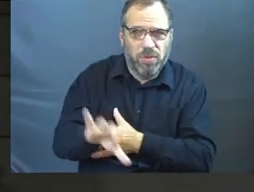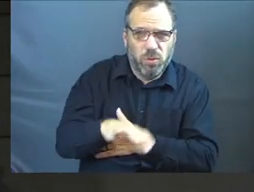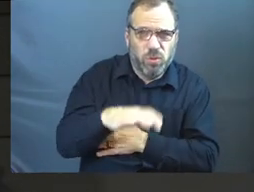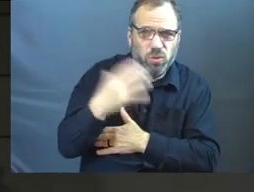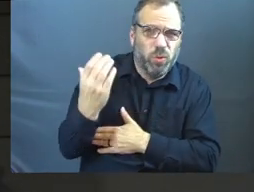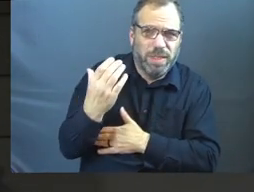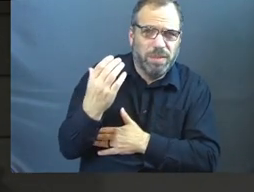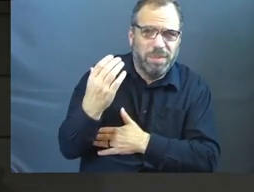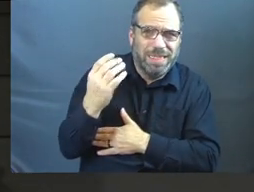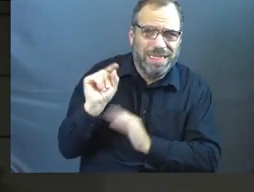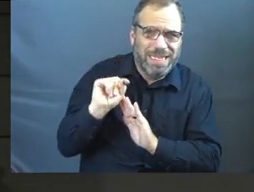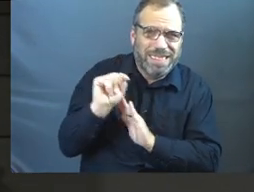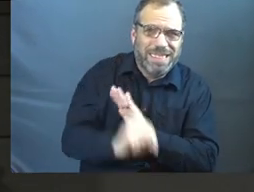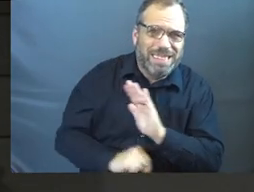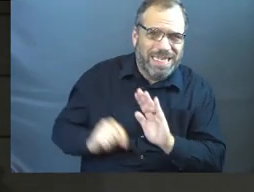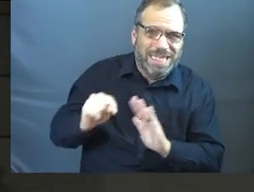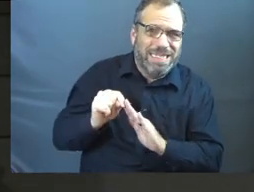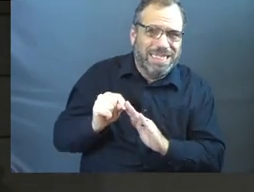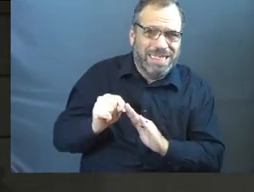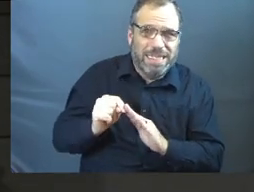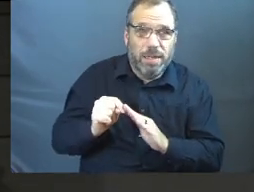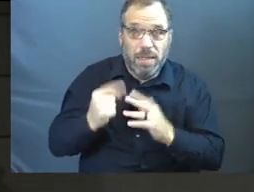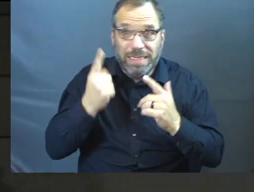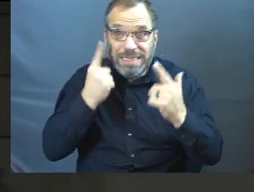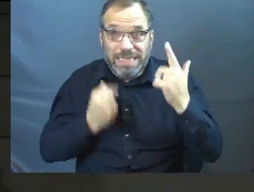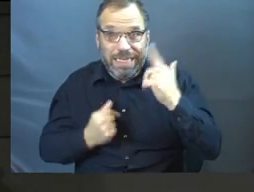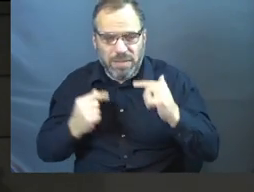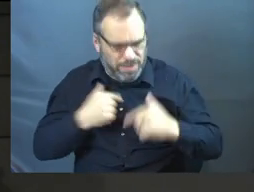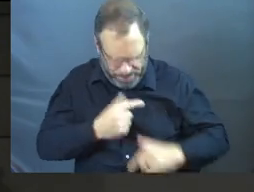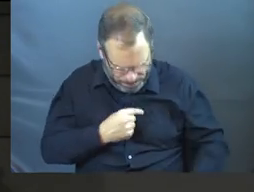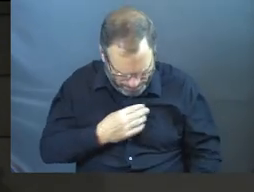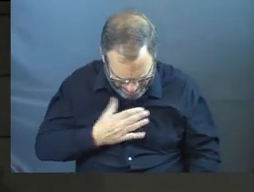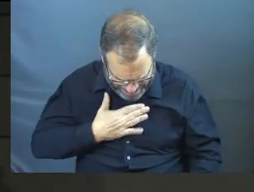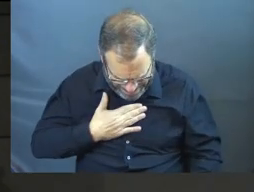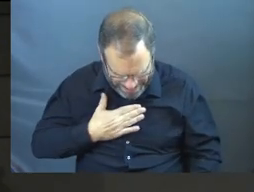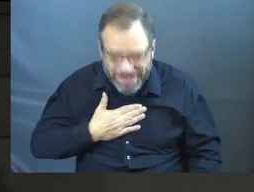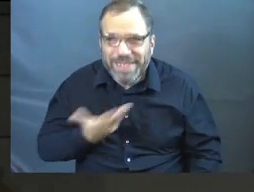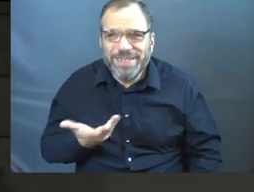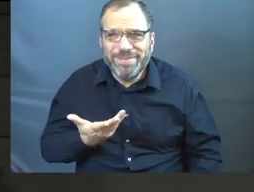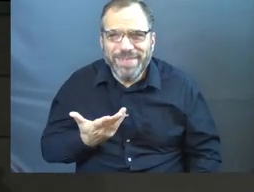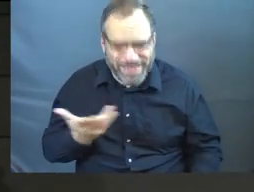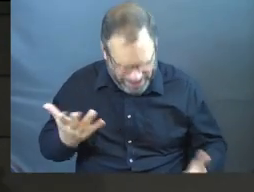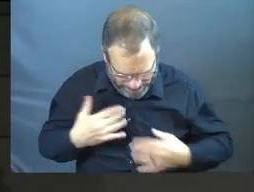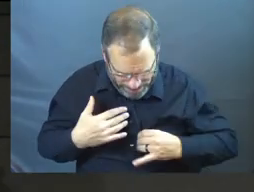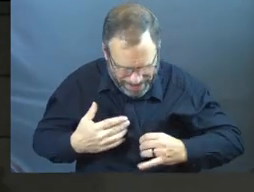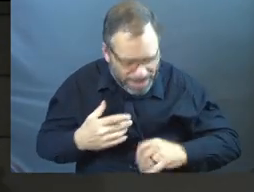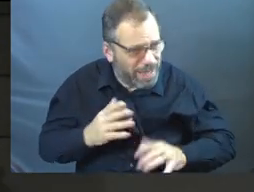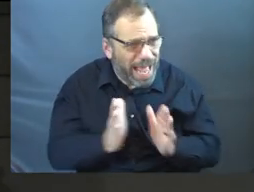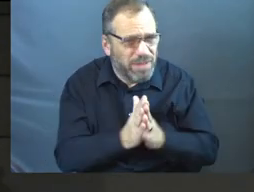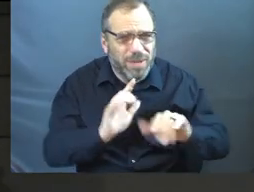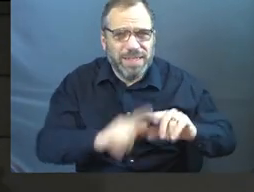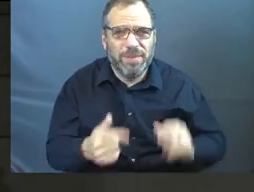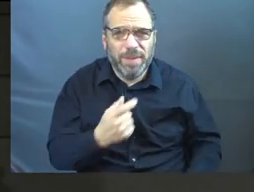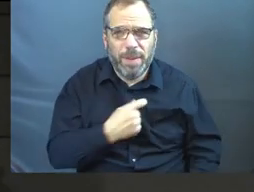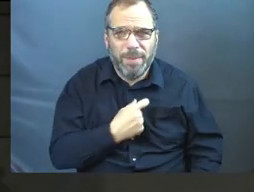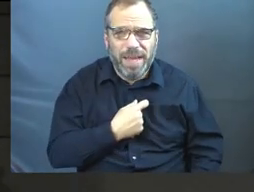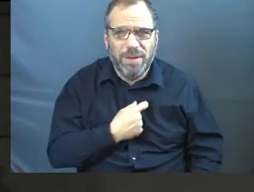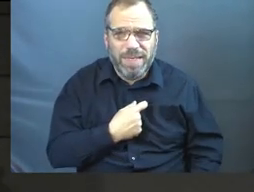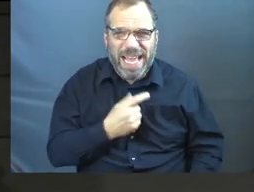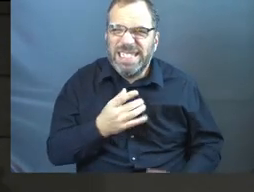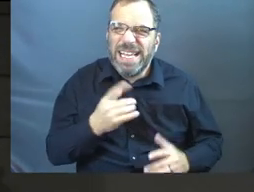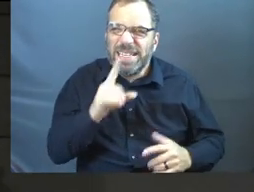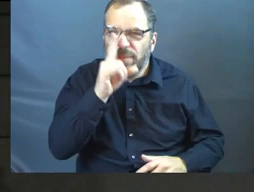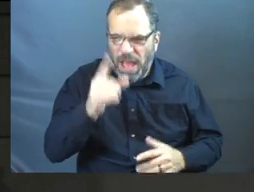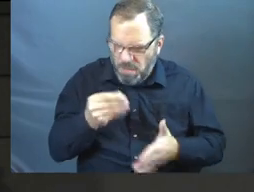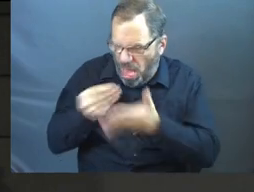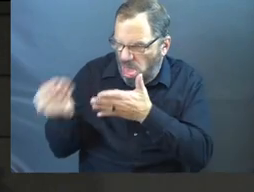Christmas season. Do we have any tears yet? I'm sorry, guys. This thing is wild. I might need to get a different mic. It's finicky. You